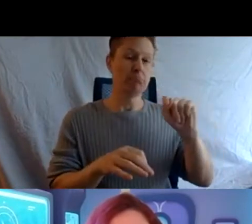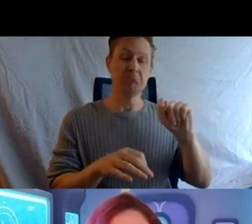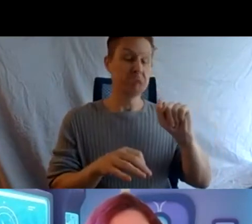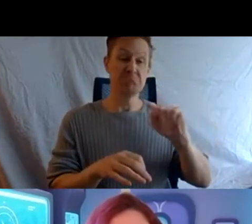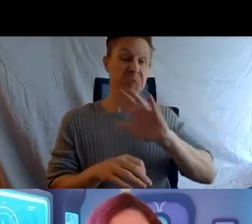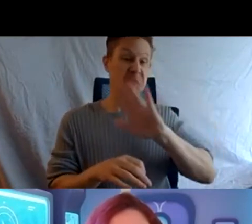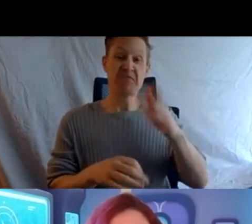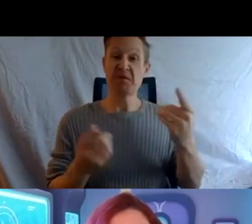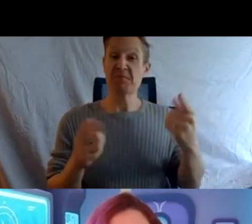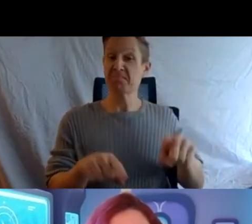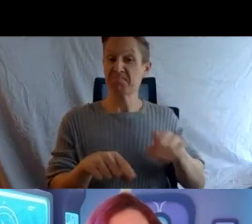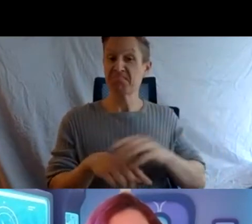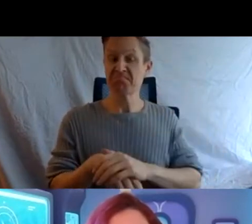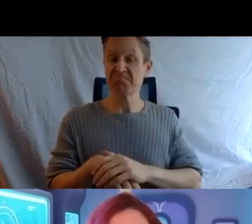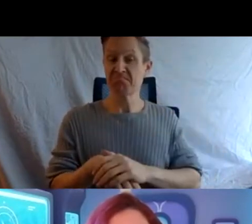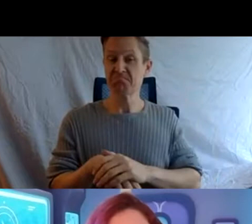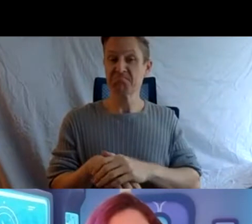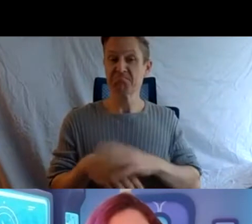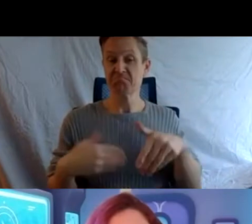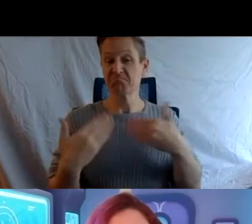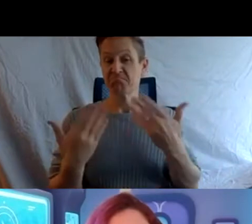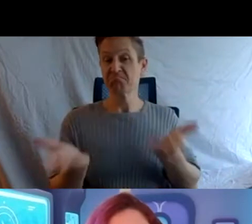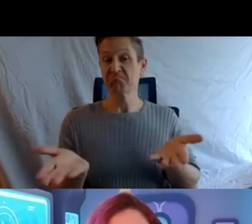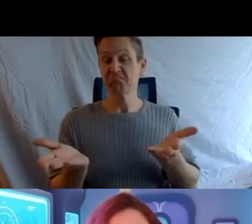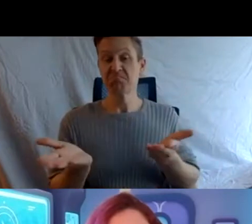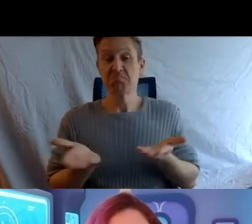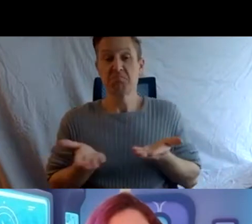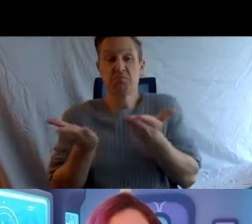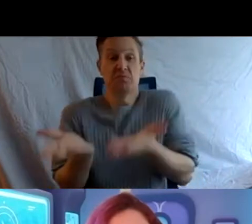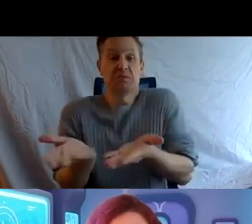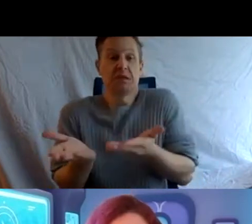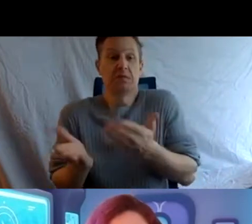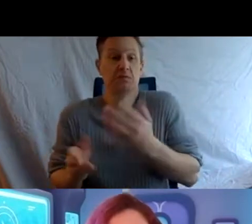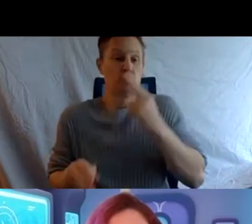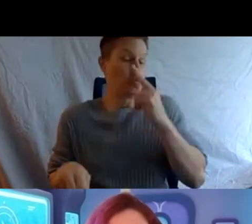was. So we just, he was just another kid on the show.